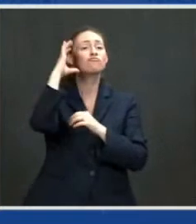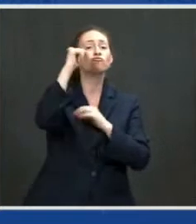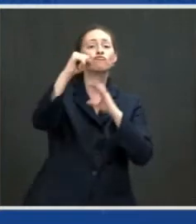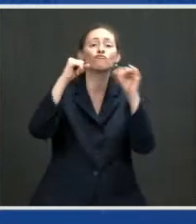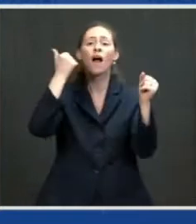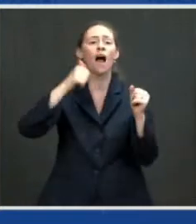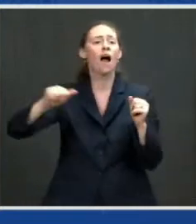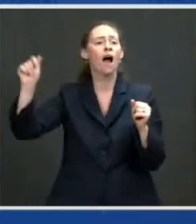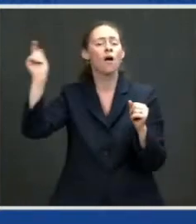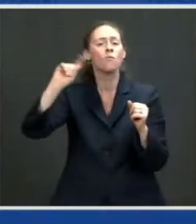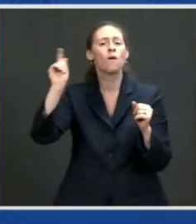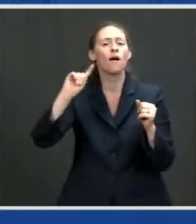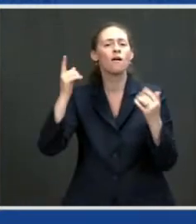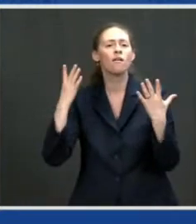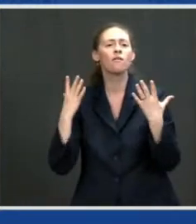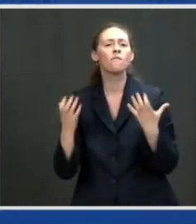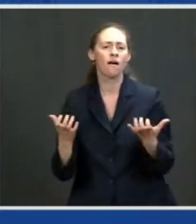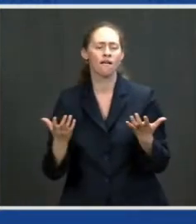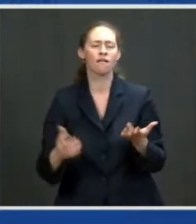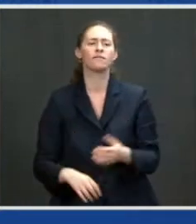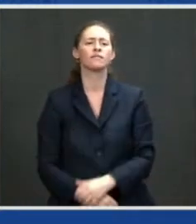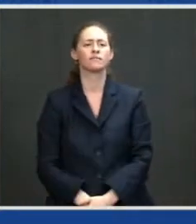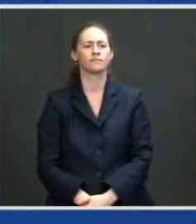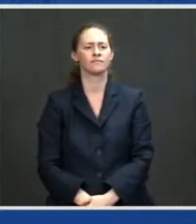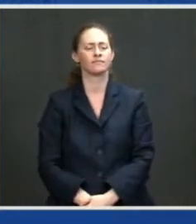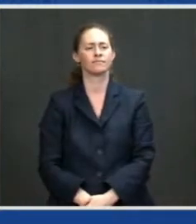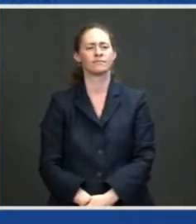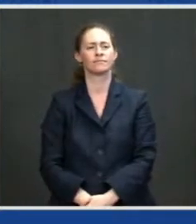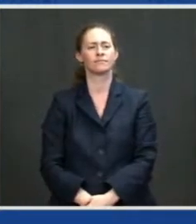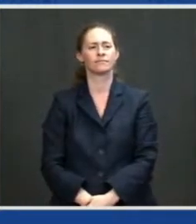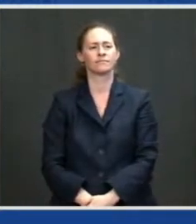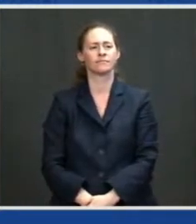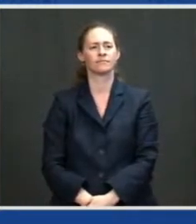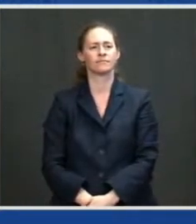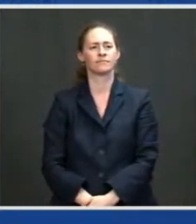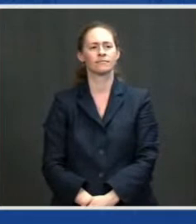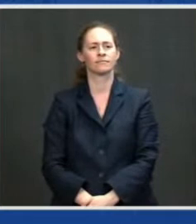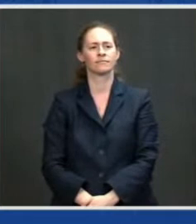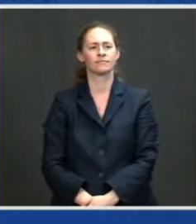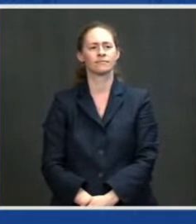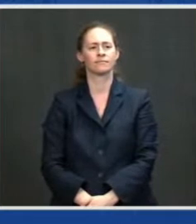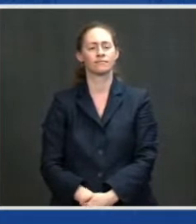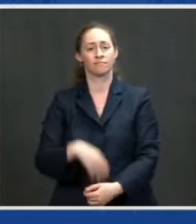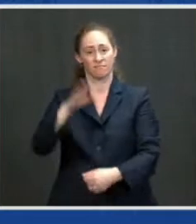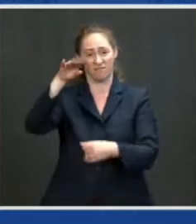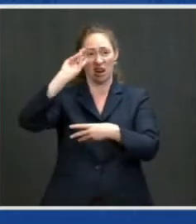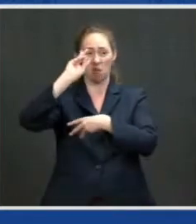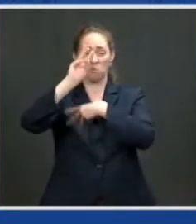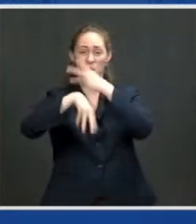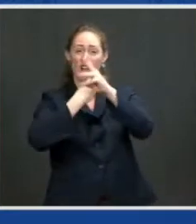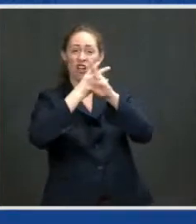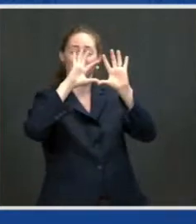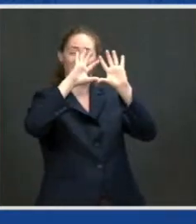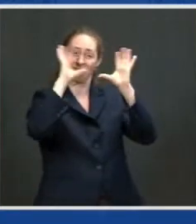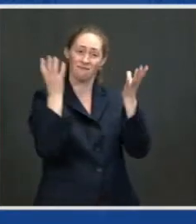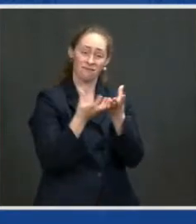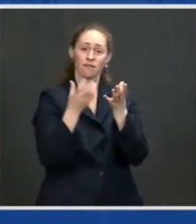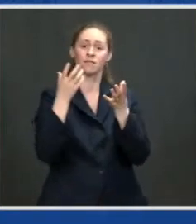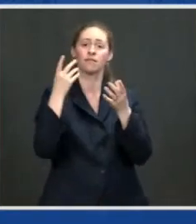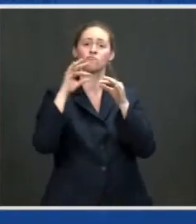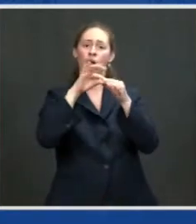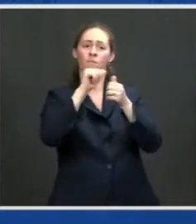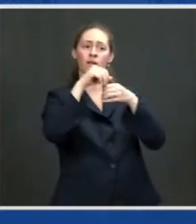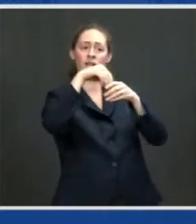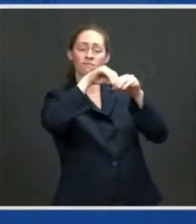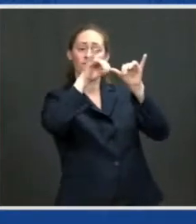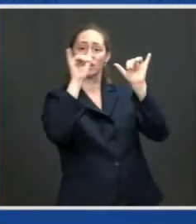we're rated 13th in the world in infrastructure. The United States of America is viewed to have the